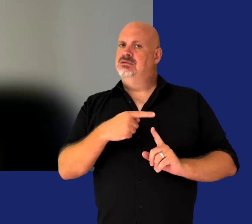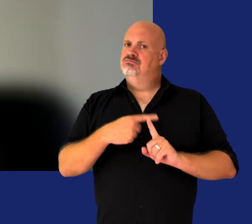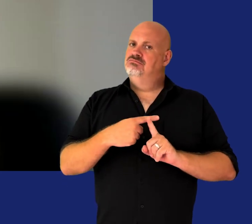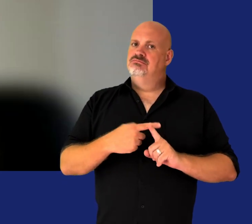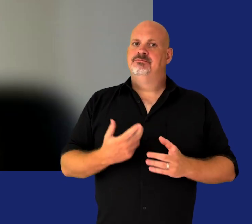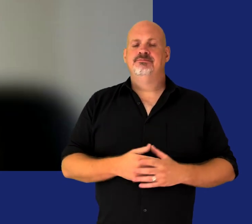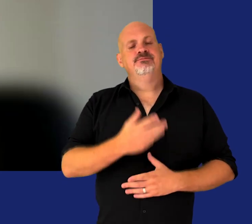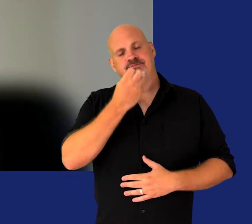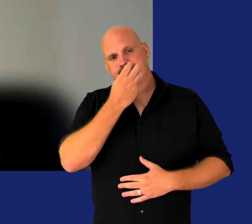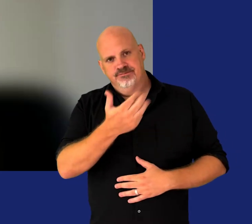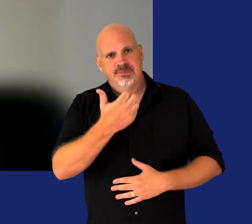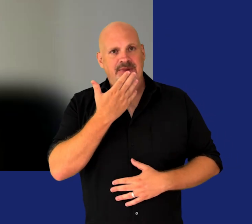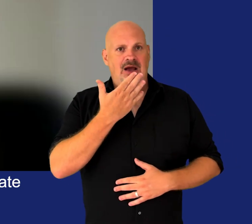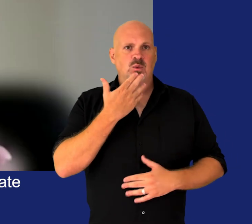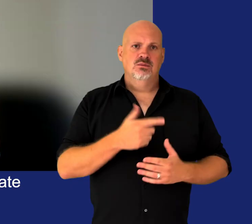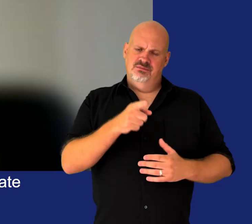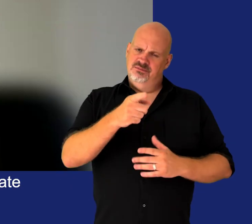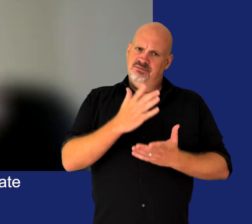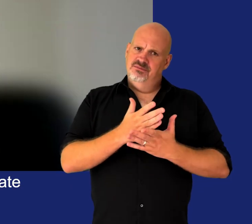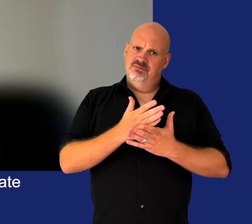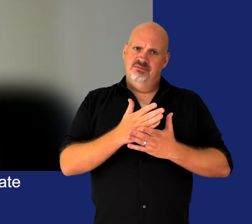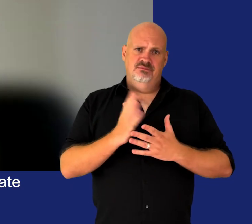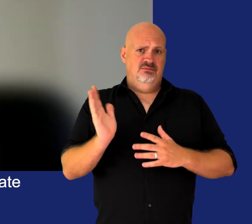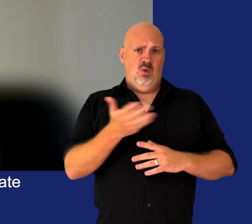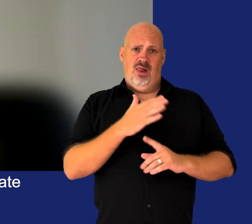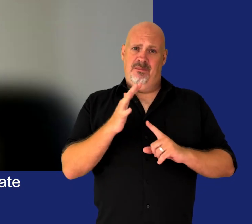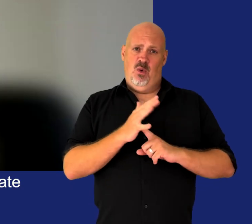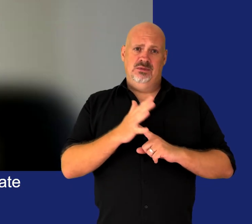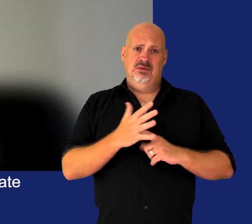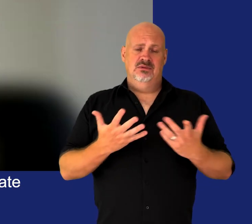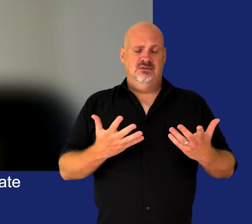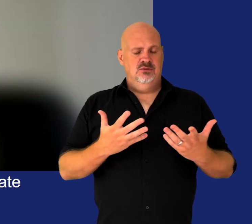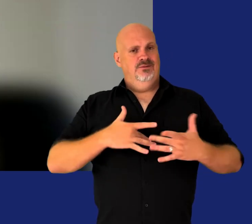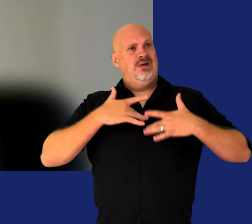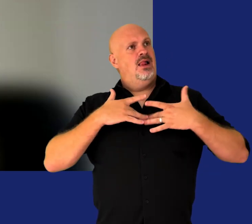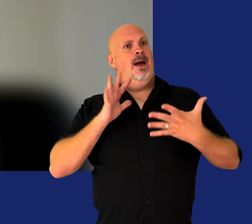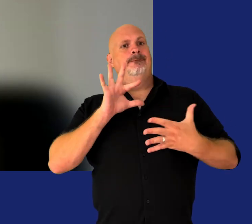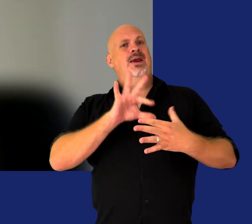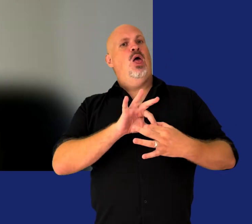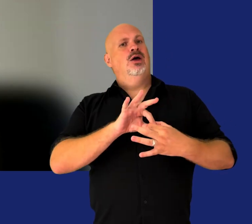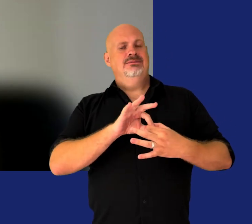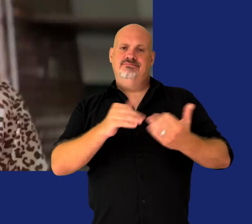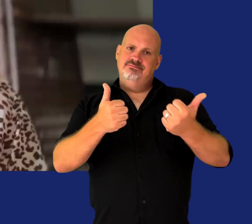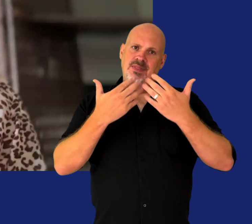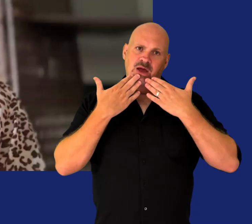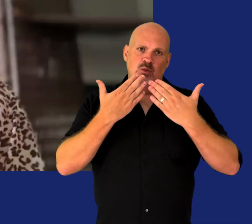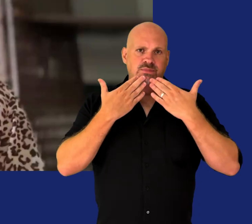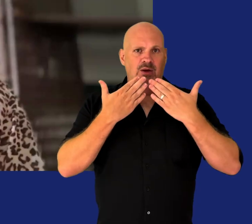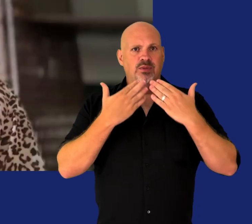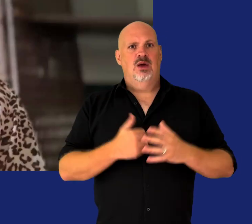Yeah, lovely. Thank you. That all is so important, isn't it, to creating that sense of belonging. Thank you. Thank